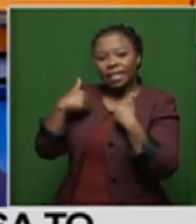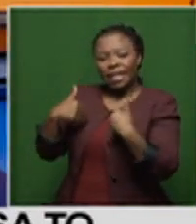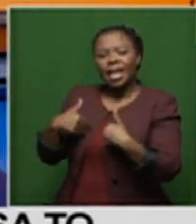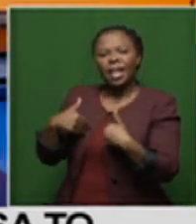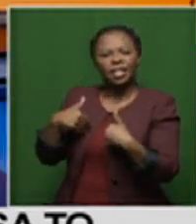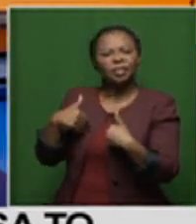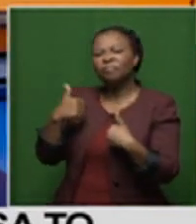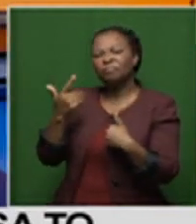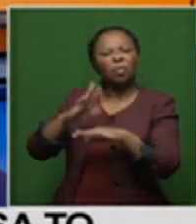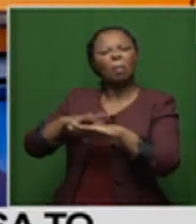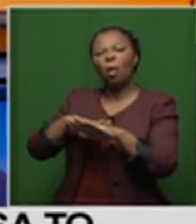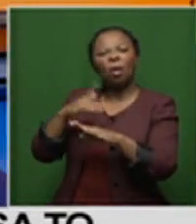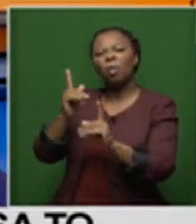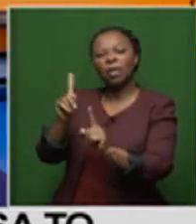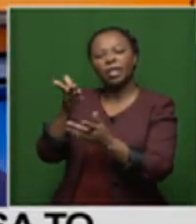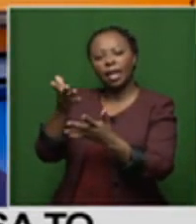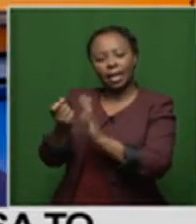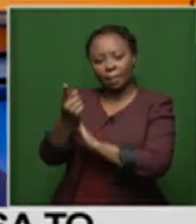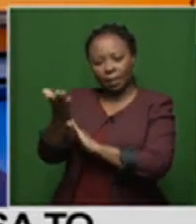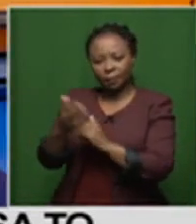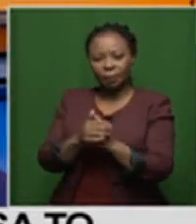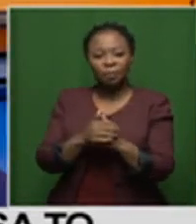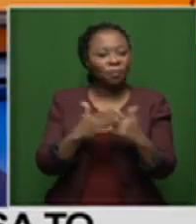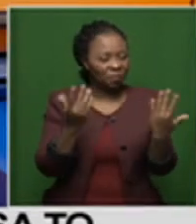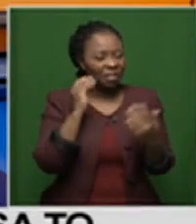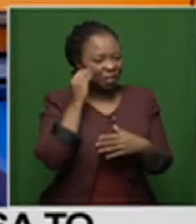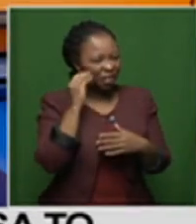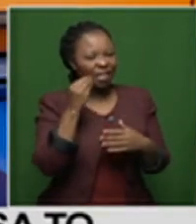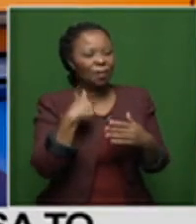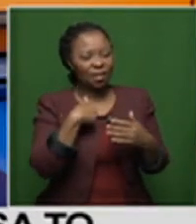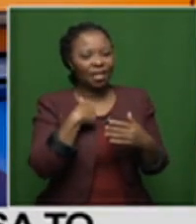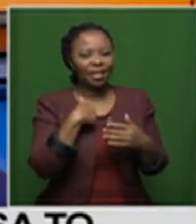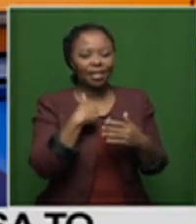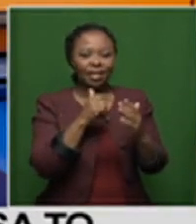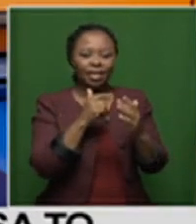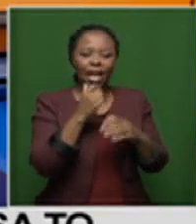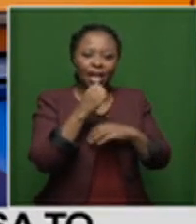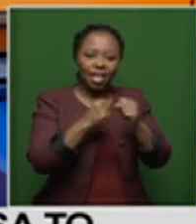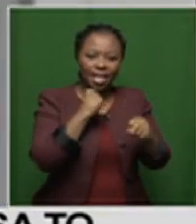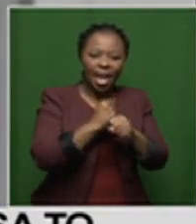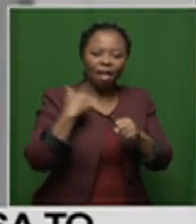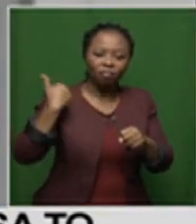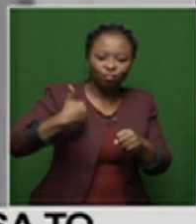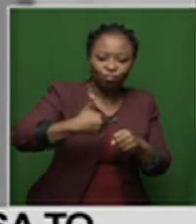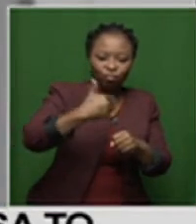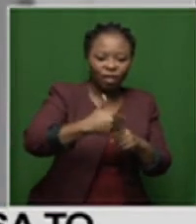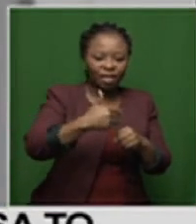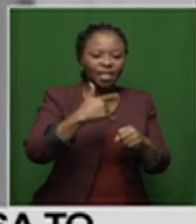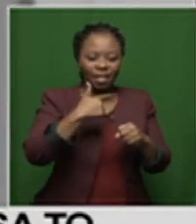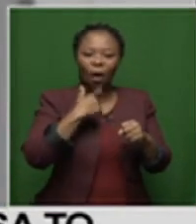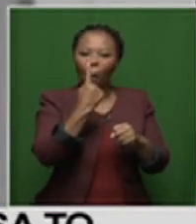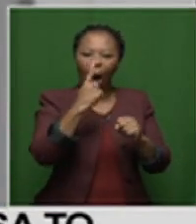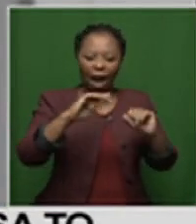Well, interestingly for me, I've been releasing albums almost every year. Mm. Last year, I released an album called Undo, meaning One